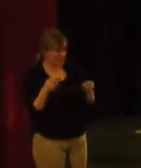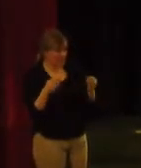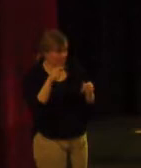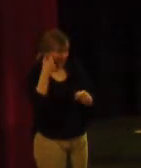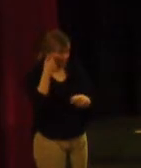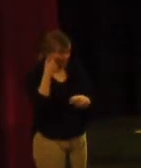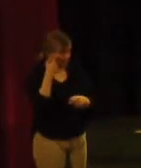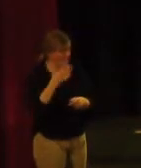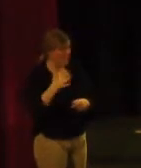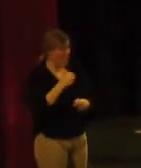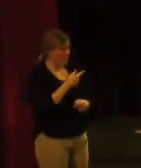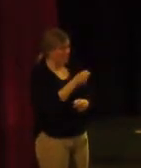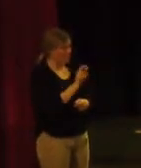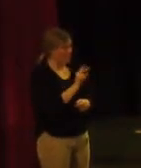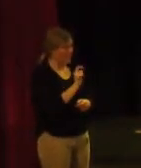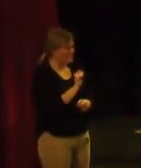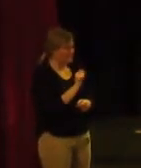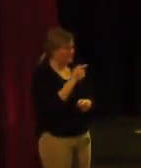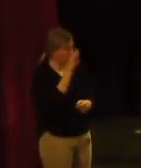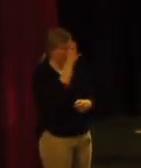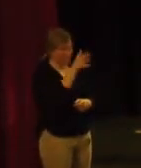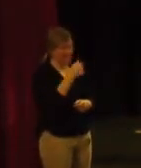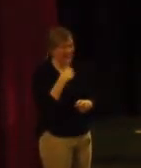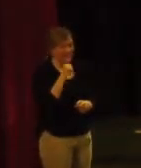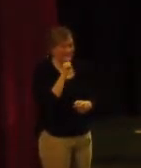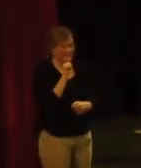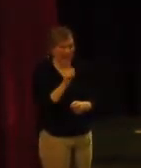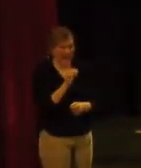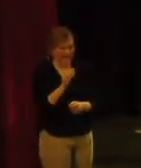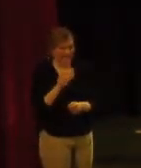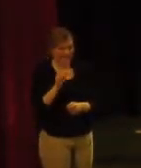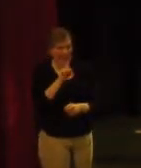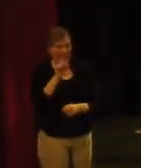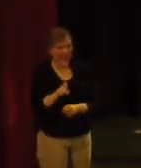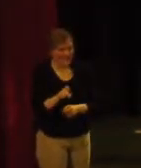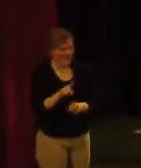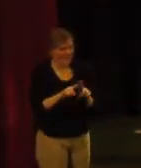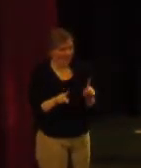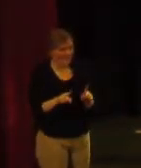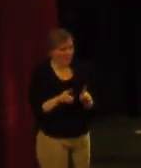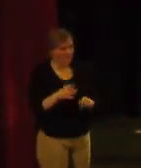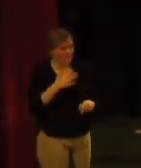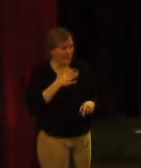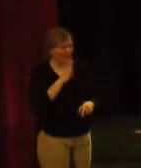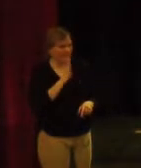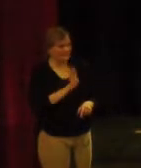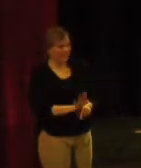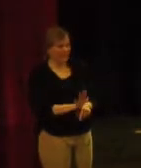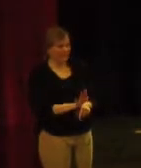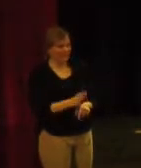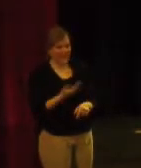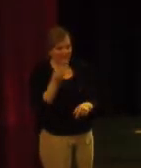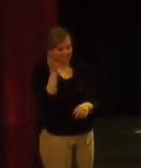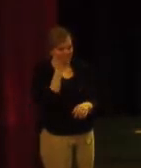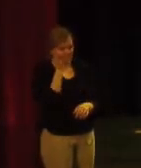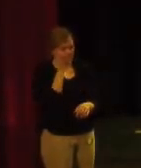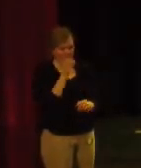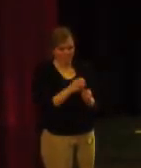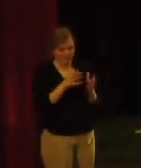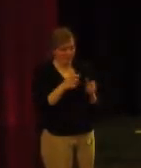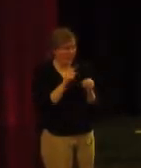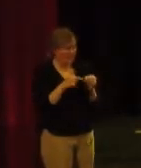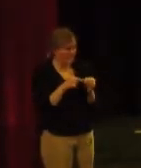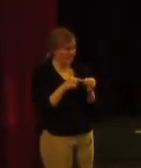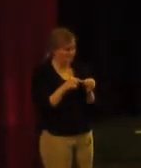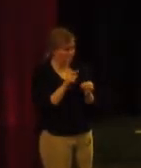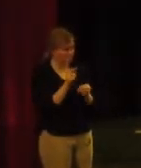I never actually asked him this question. He overlapped my life by about 5 years, but at the age of five, I didn't really know much about Pancho Villa Torreon